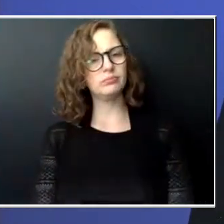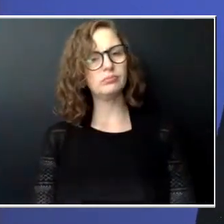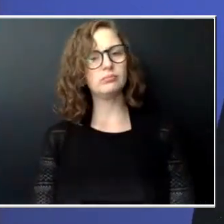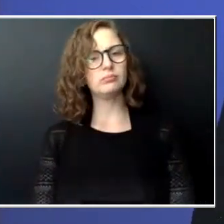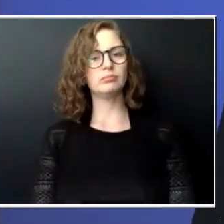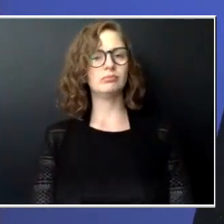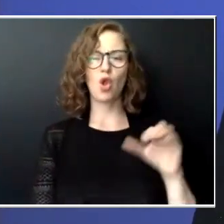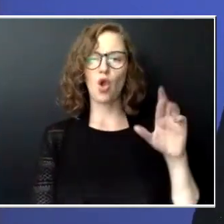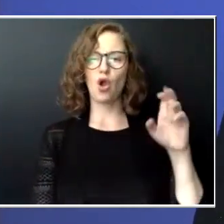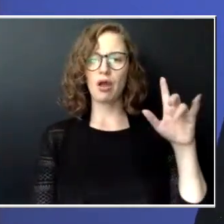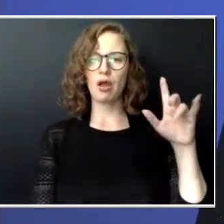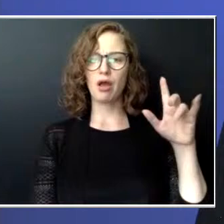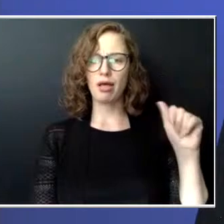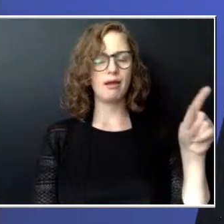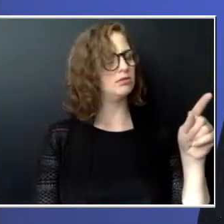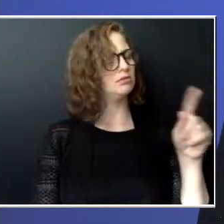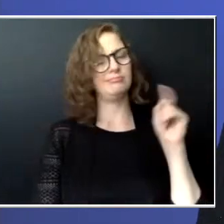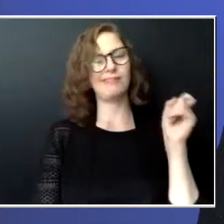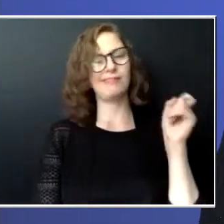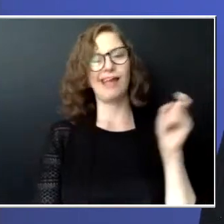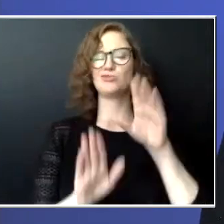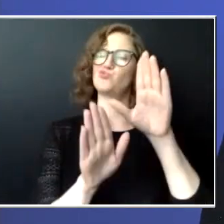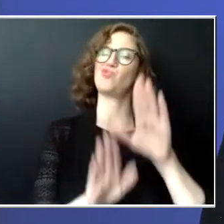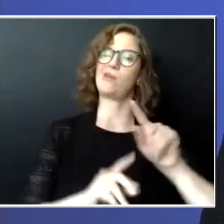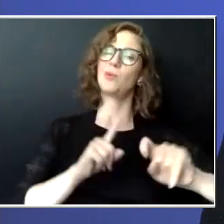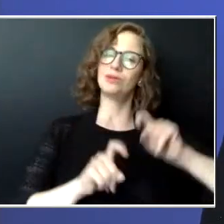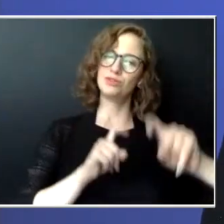the questions and stuff. And